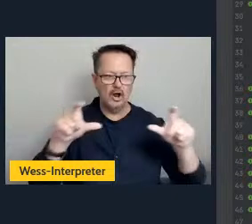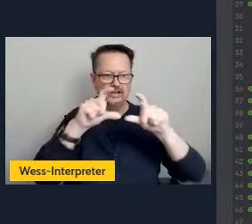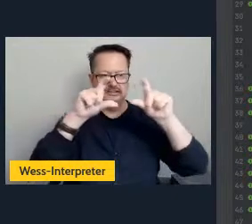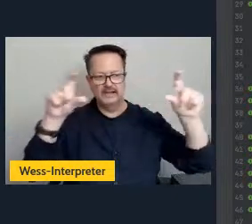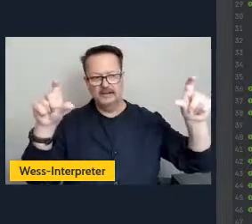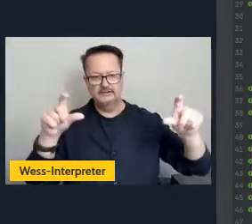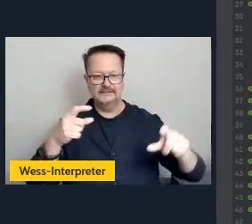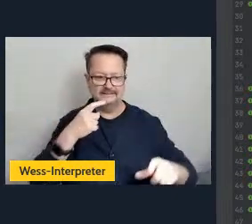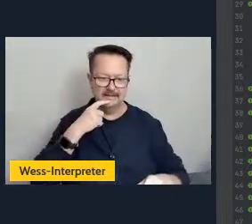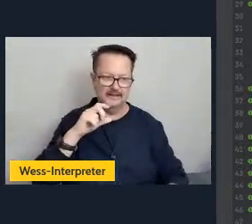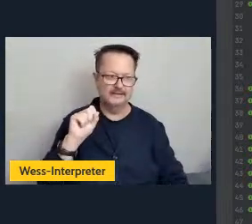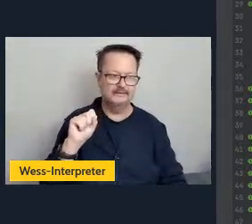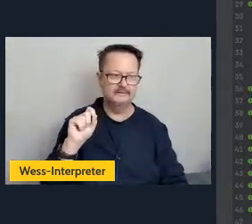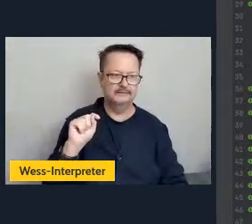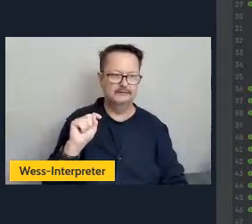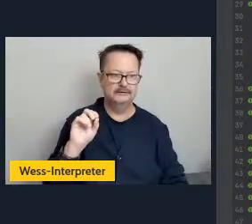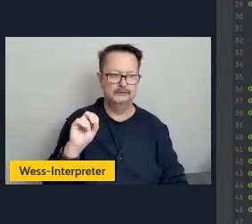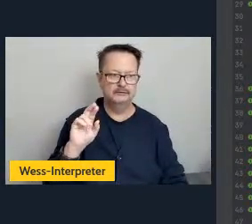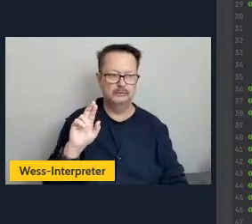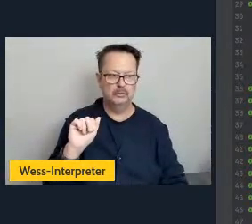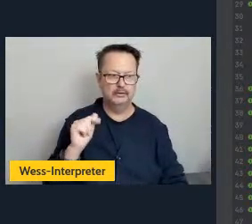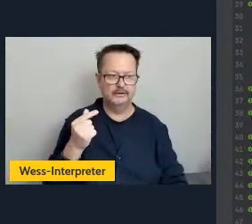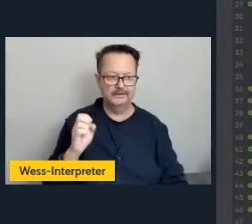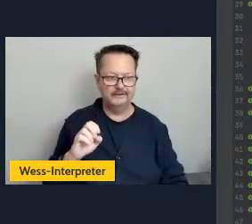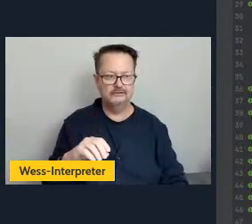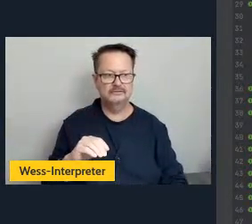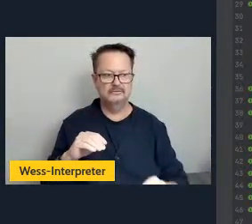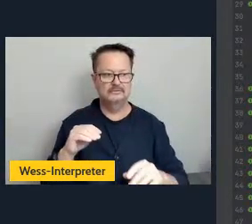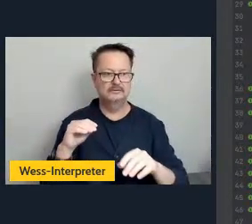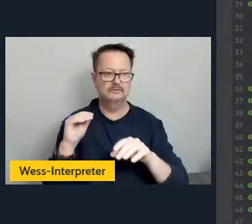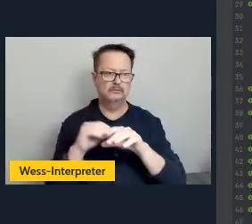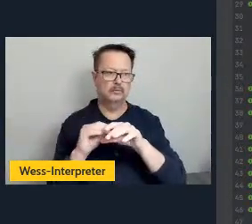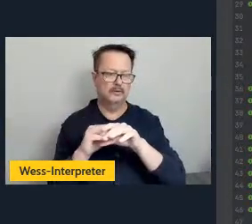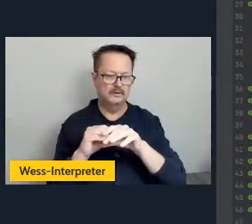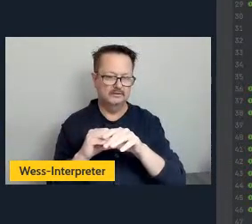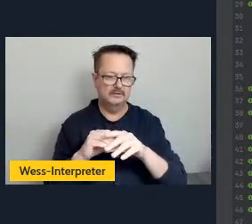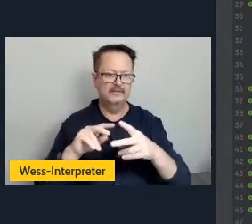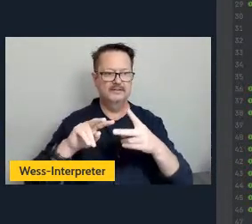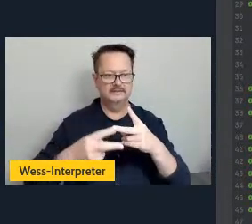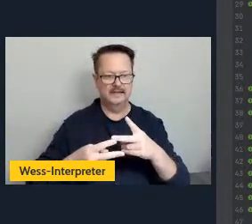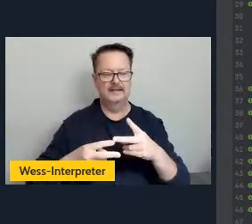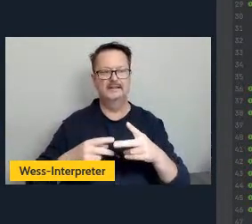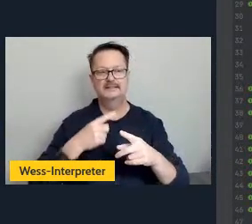saying storage and the second header saying messaging.